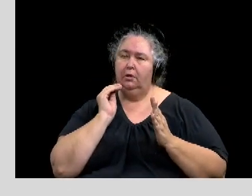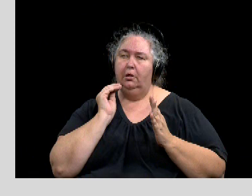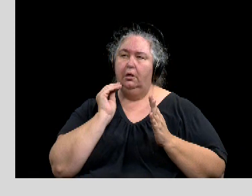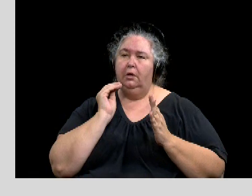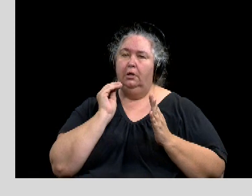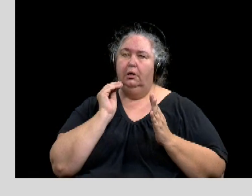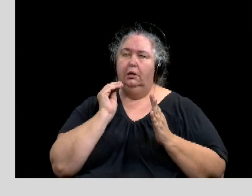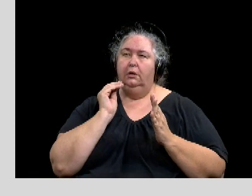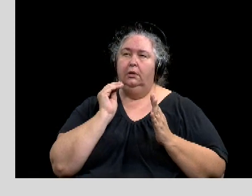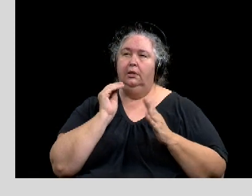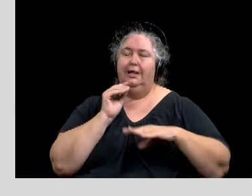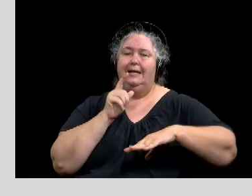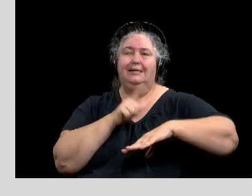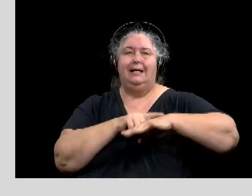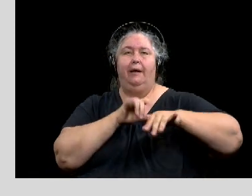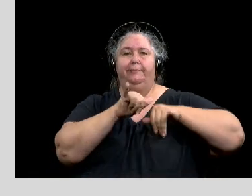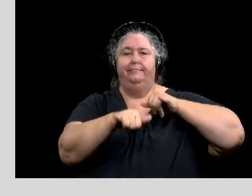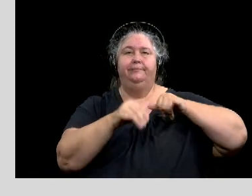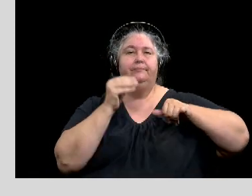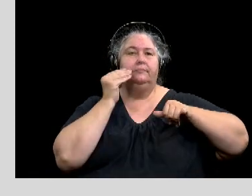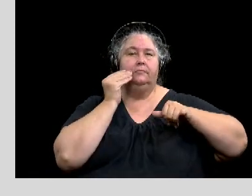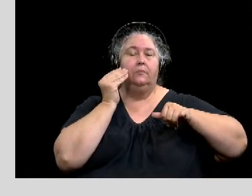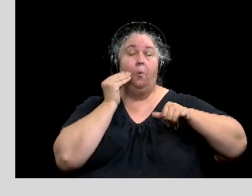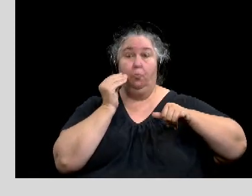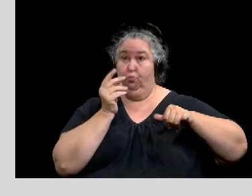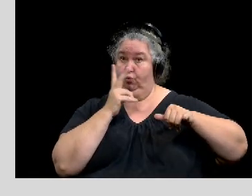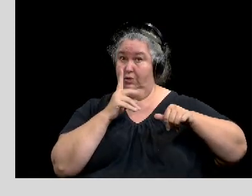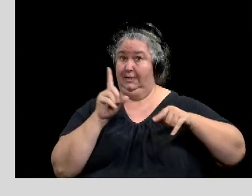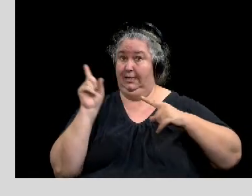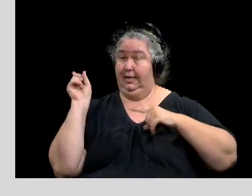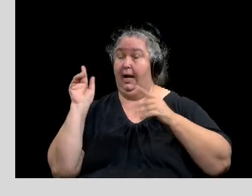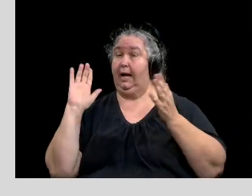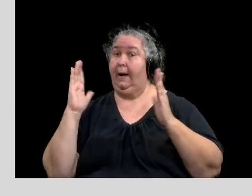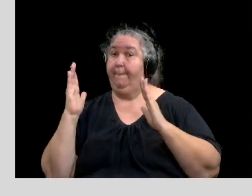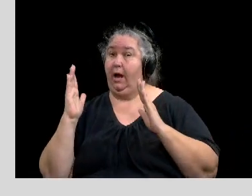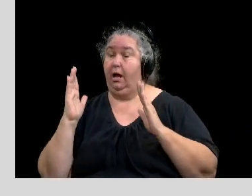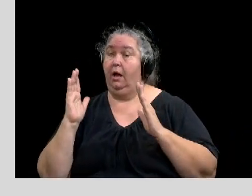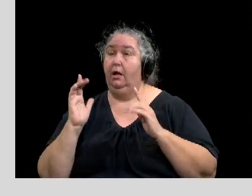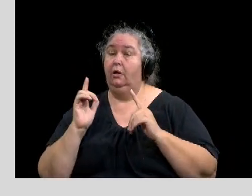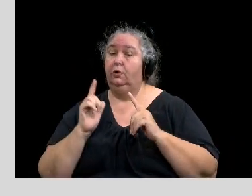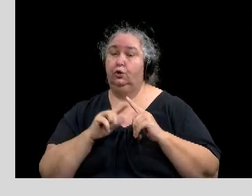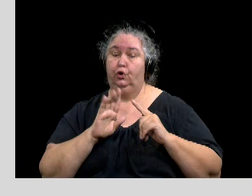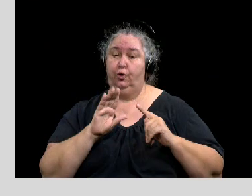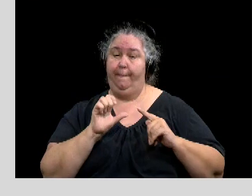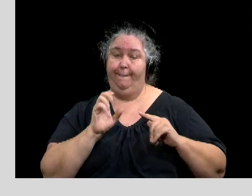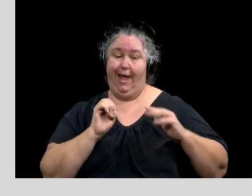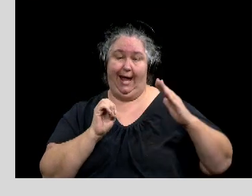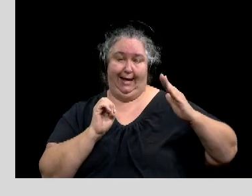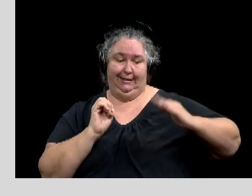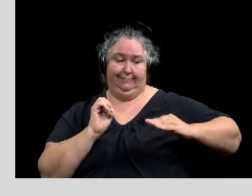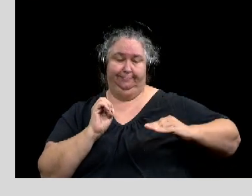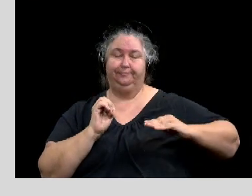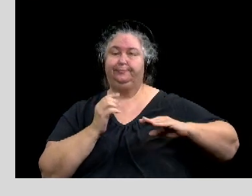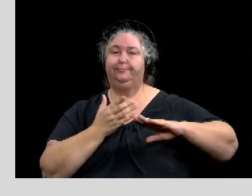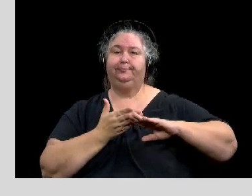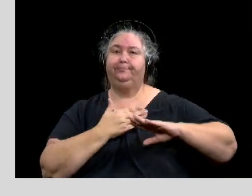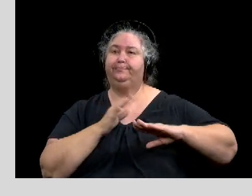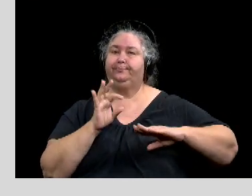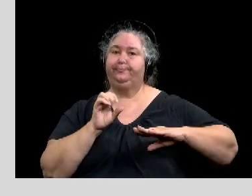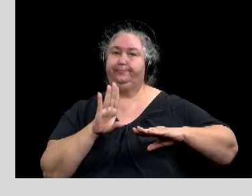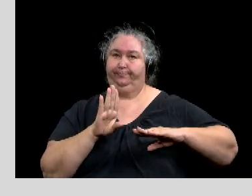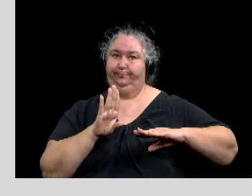time spent in homes. What you see is that compared to the baseline, which was before February,